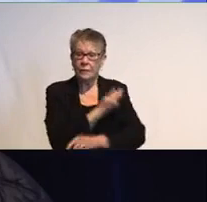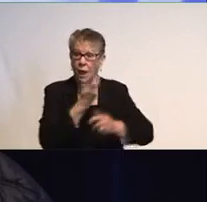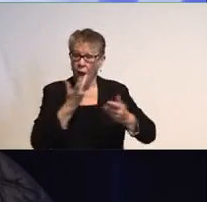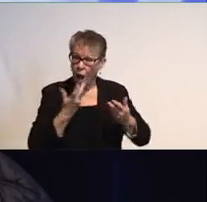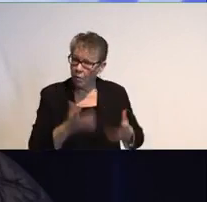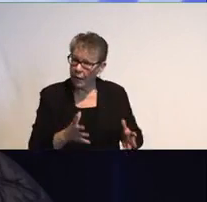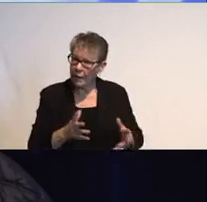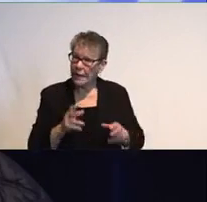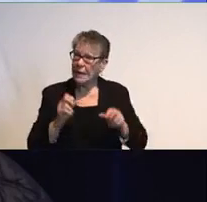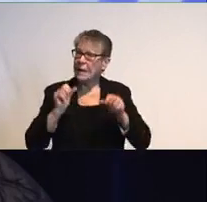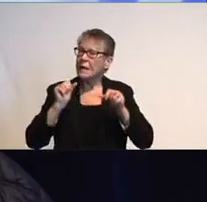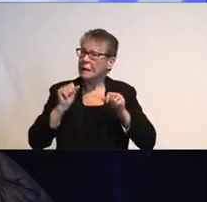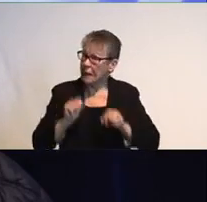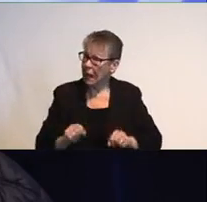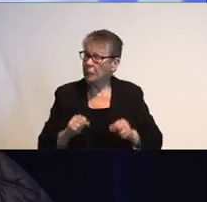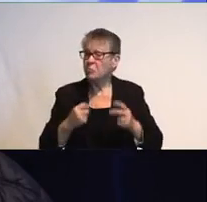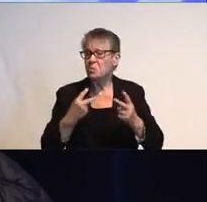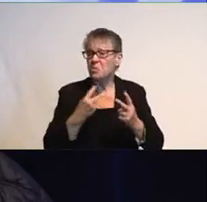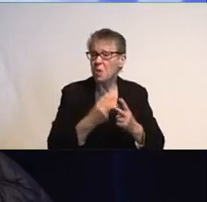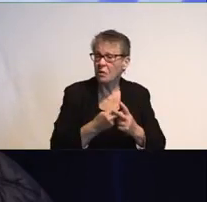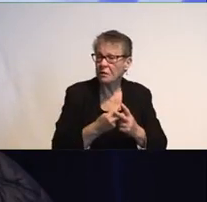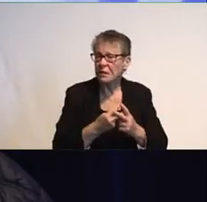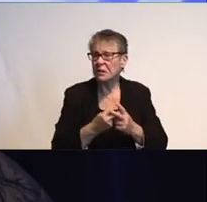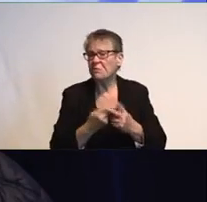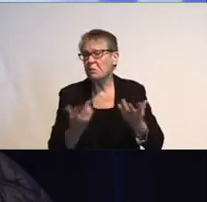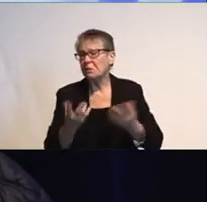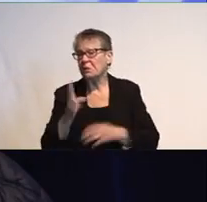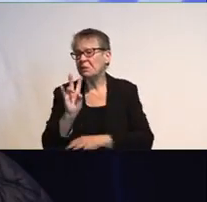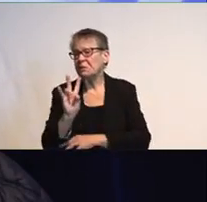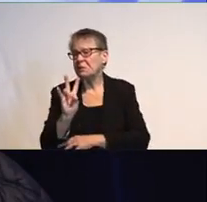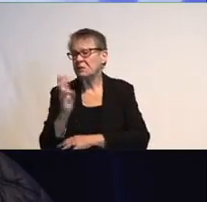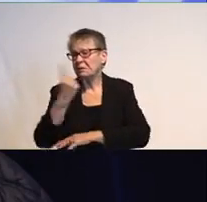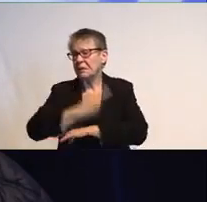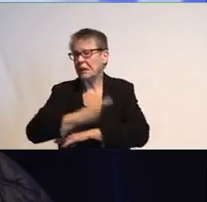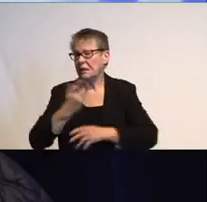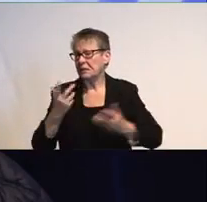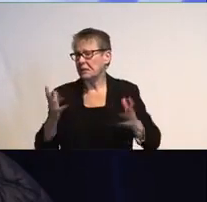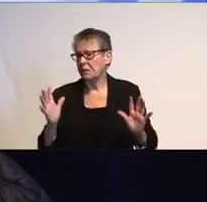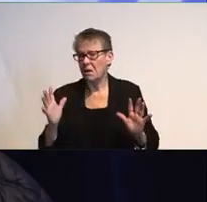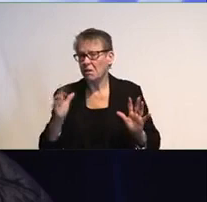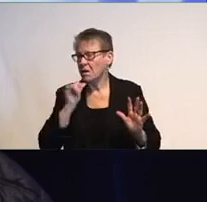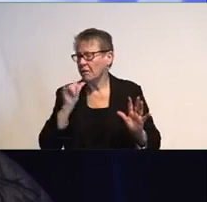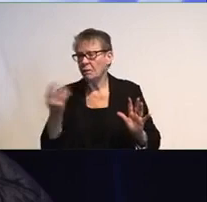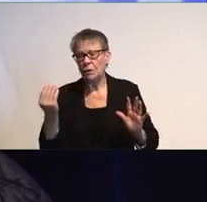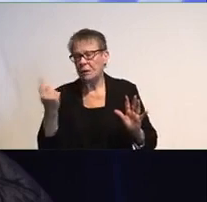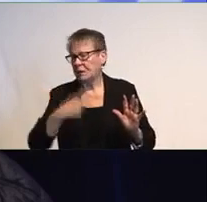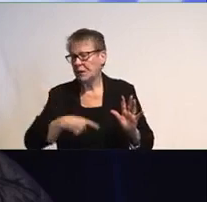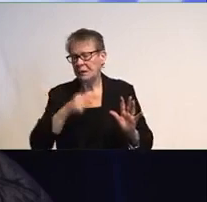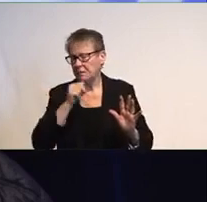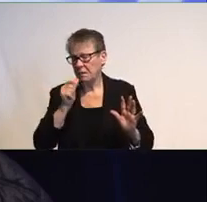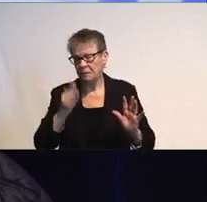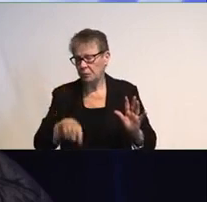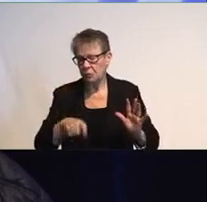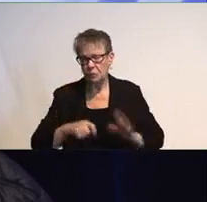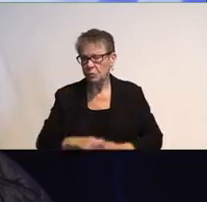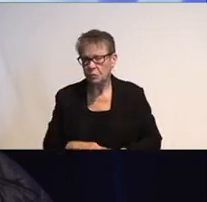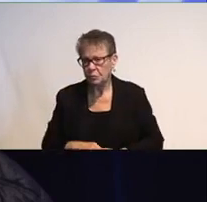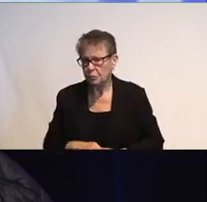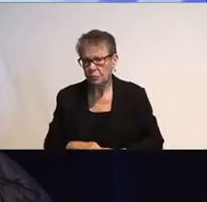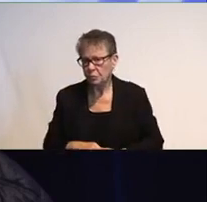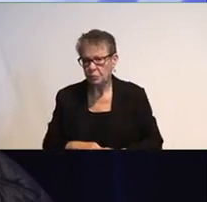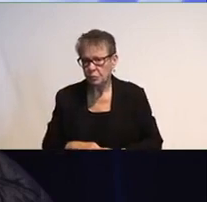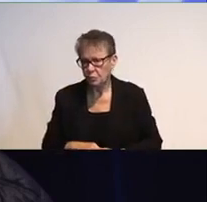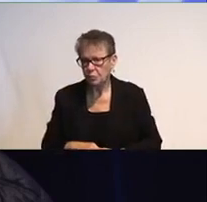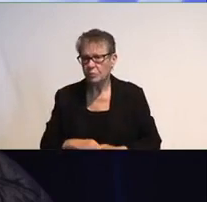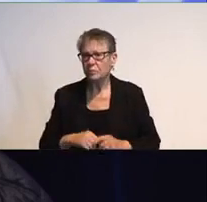result collected between days 5 and day 7. Quarantine cannot be discontinued earlier than after day